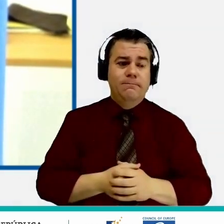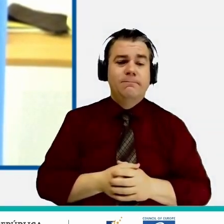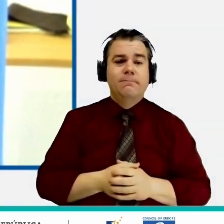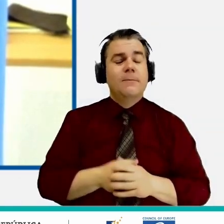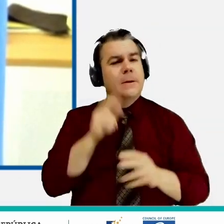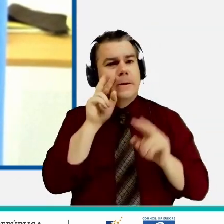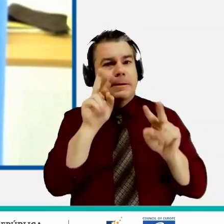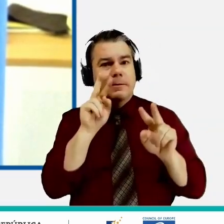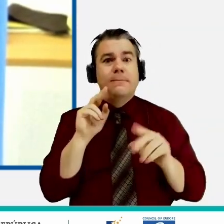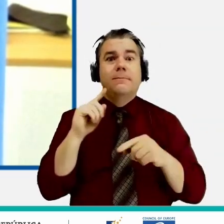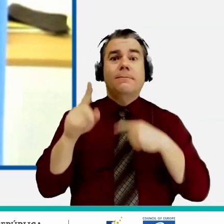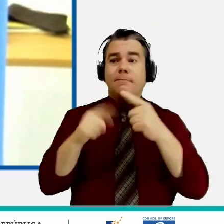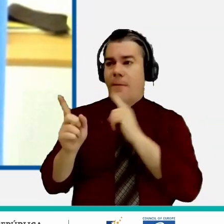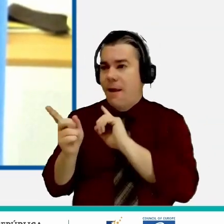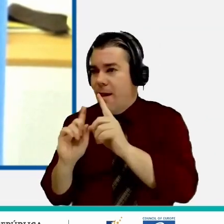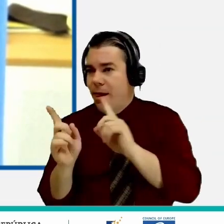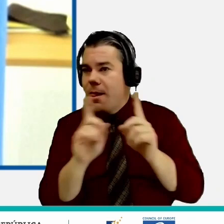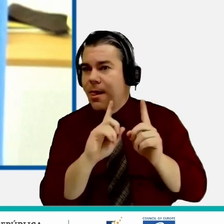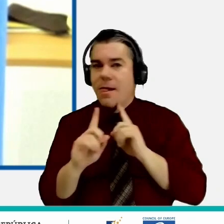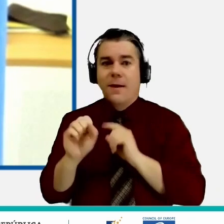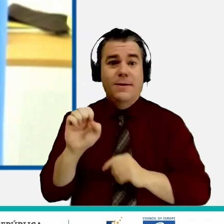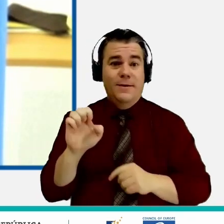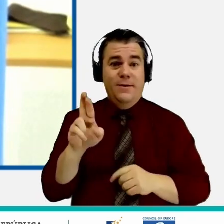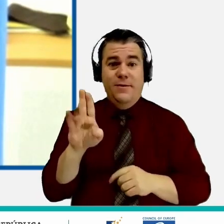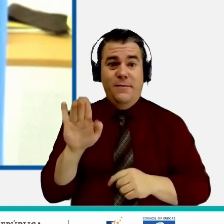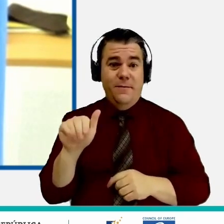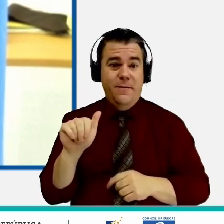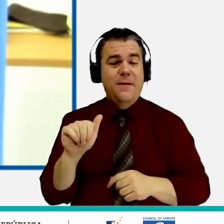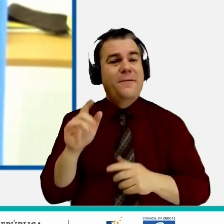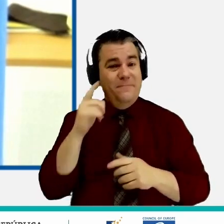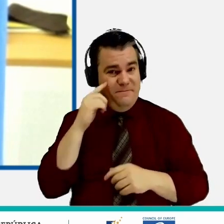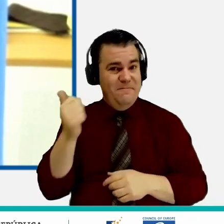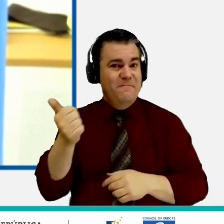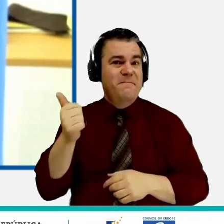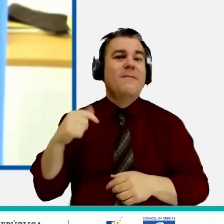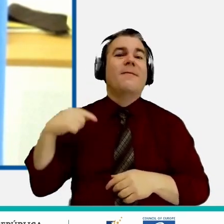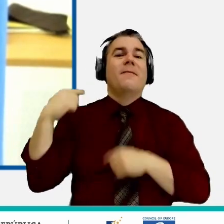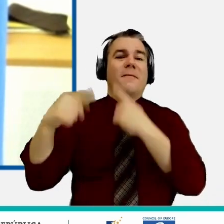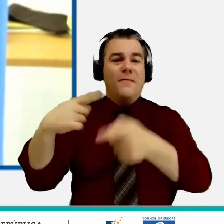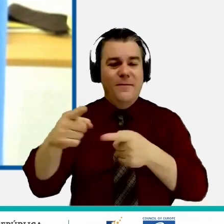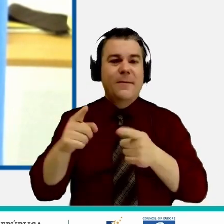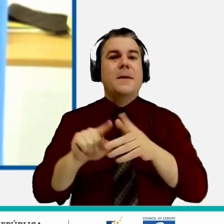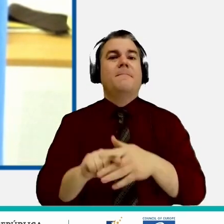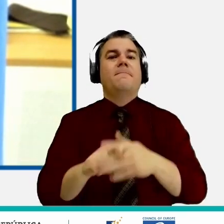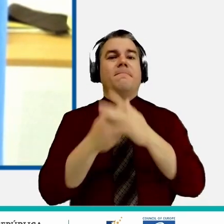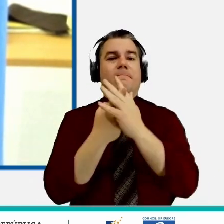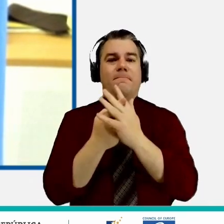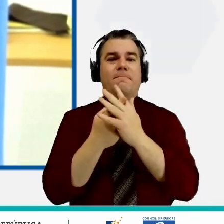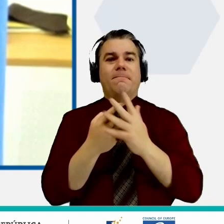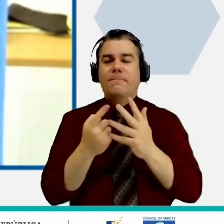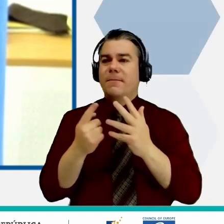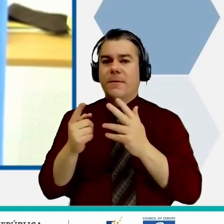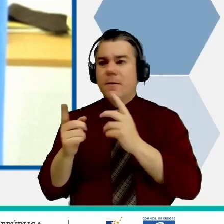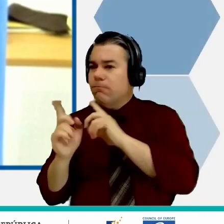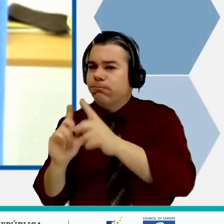of the dialogue, and we also stand by for launching the round of such dialogues